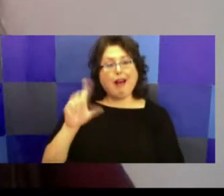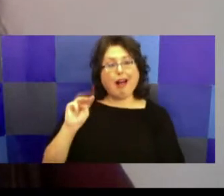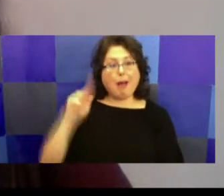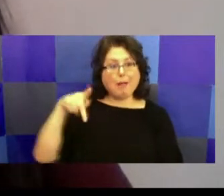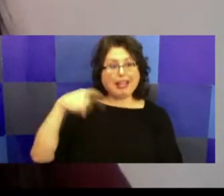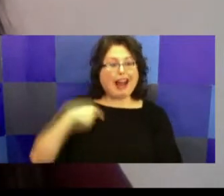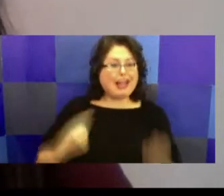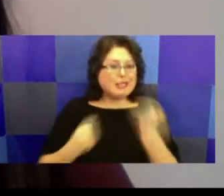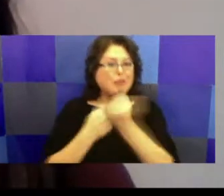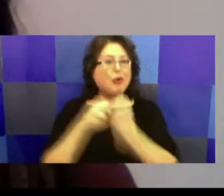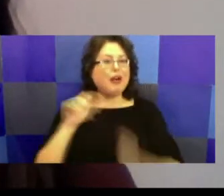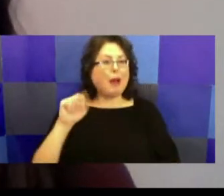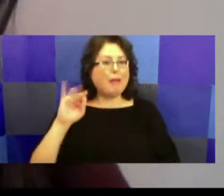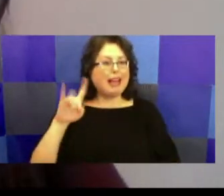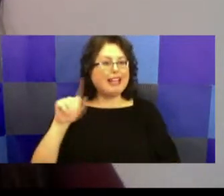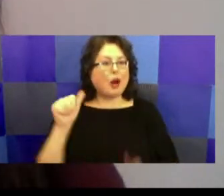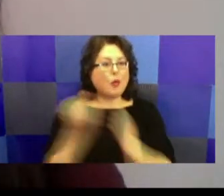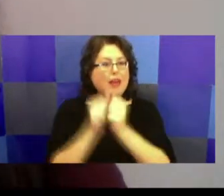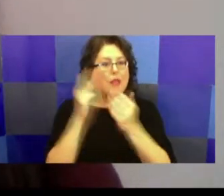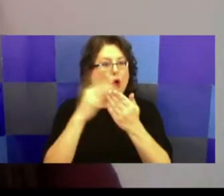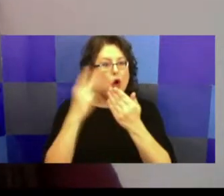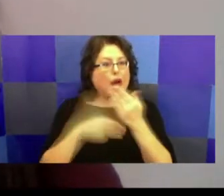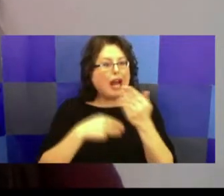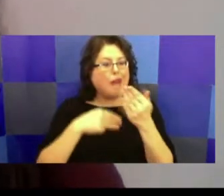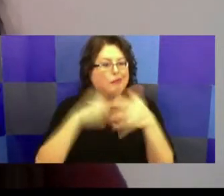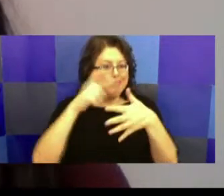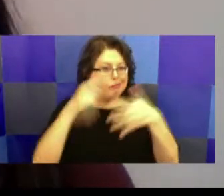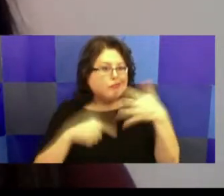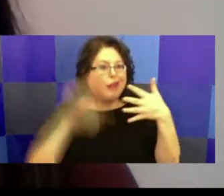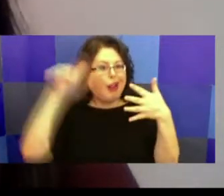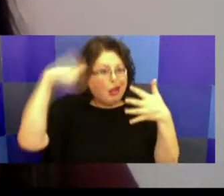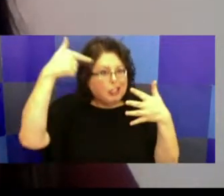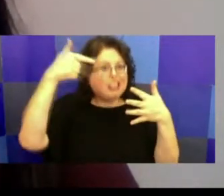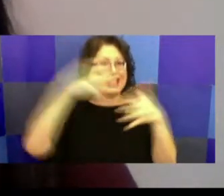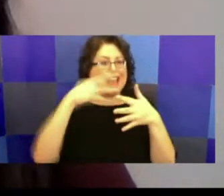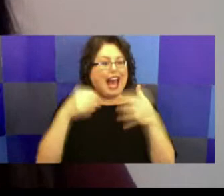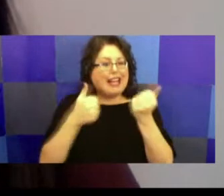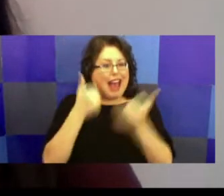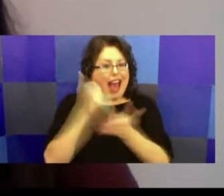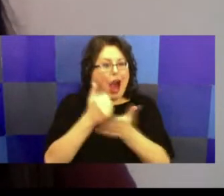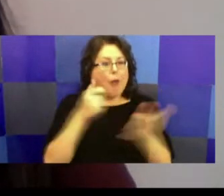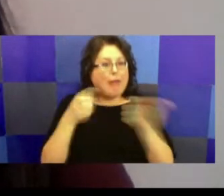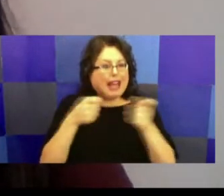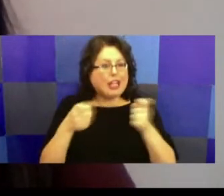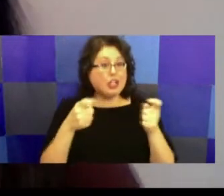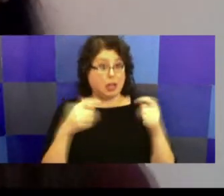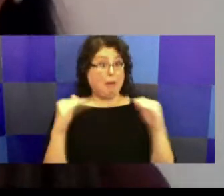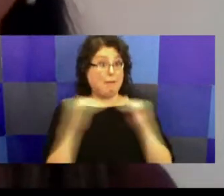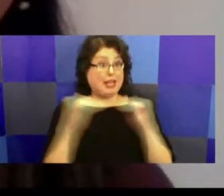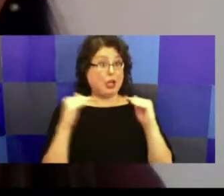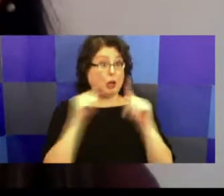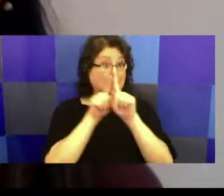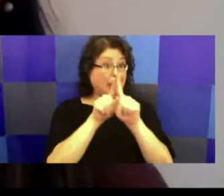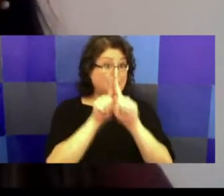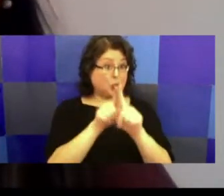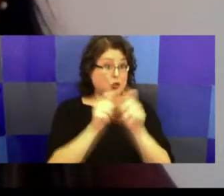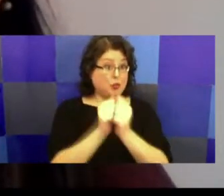Amanda with all program logistics and help manage the peer mentorship program between students.